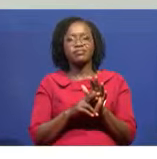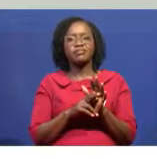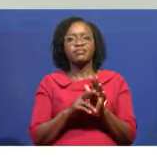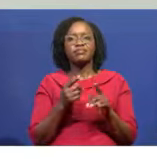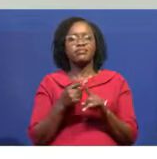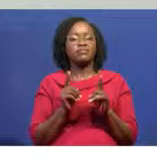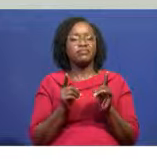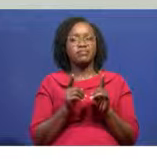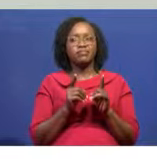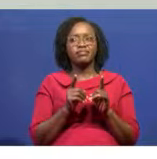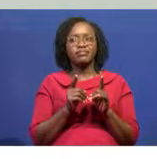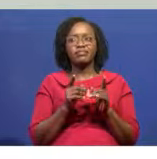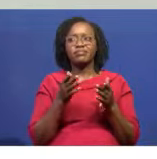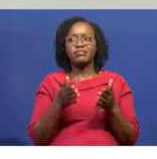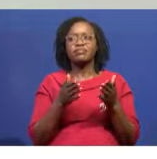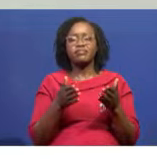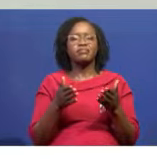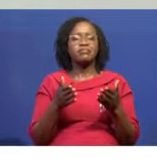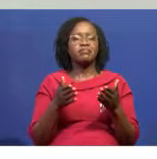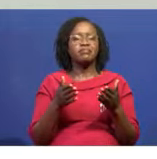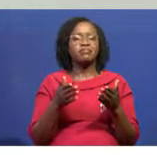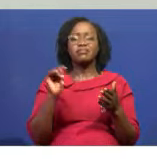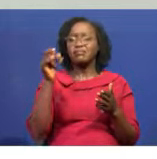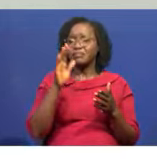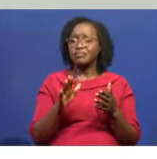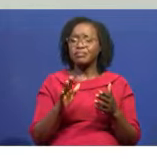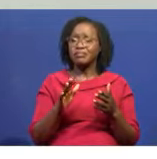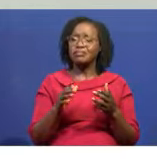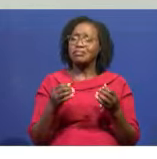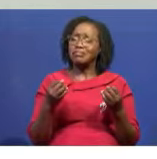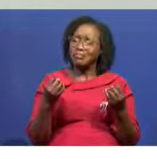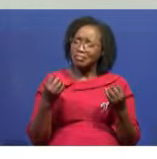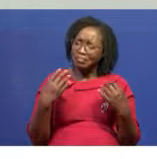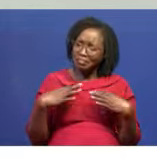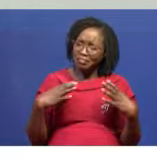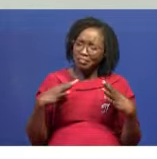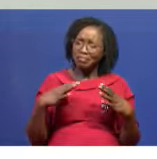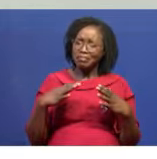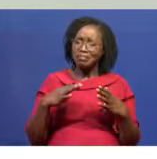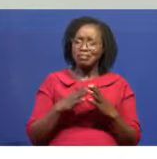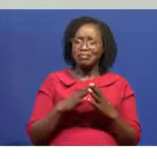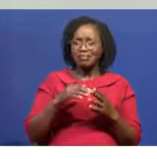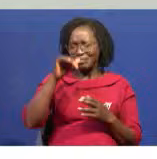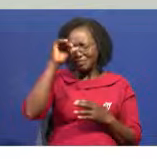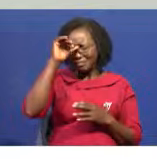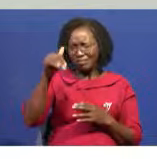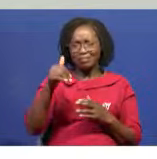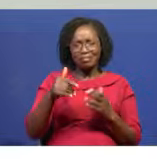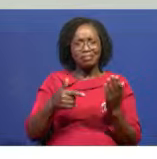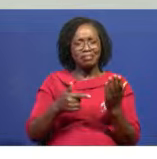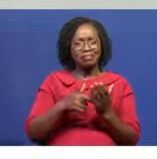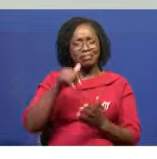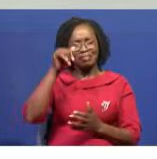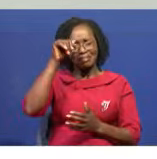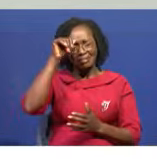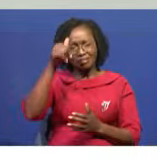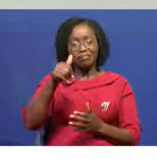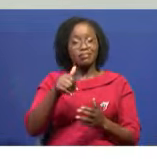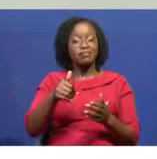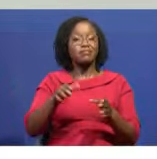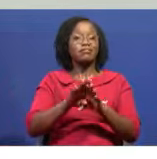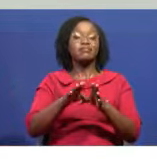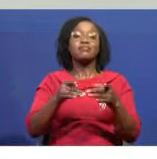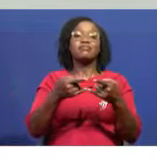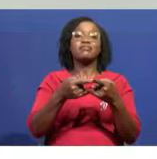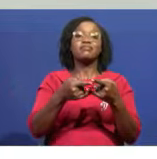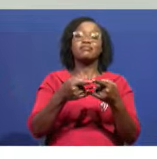but you've seen the current population that you're dealing with. It is informed, it is tech savvy. So in terms of ensuring that you bridge that gap, not